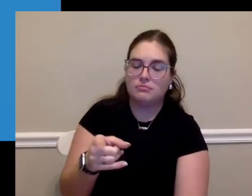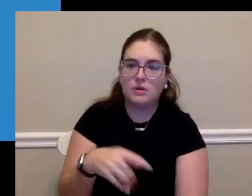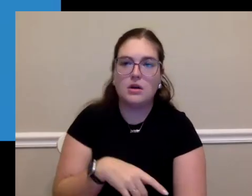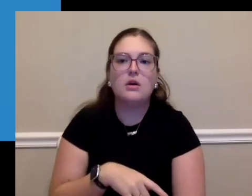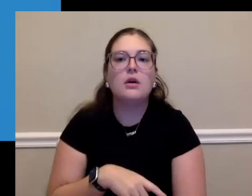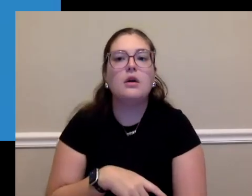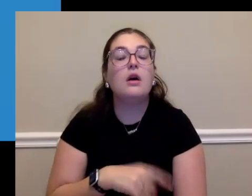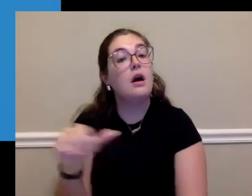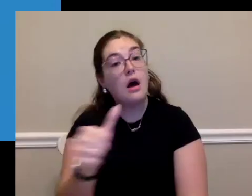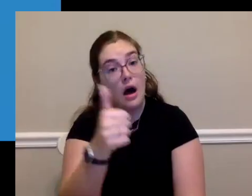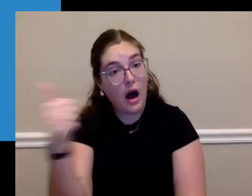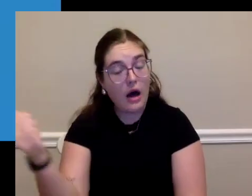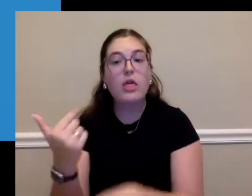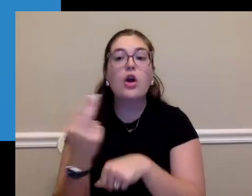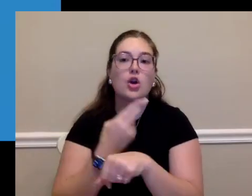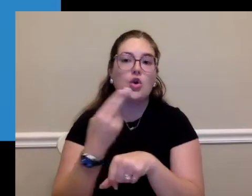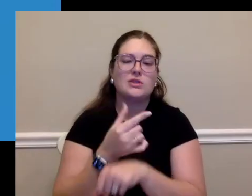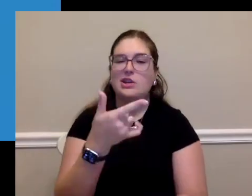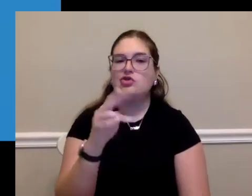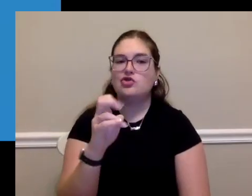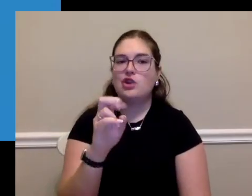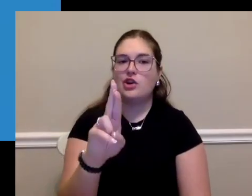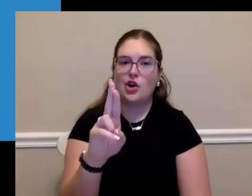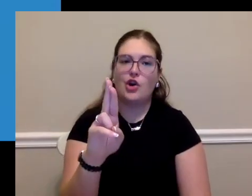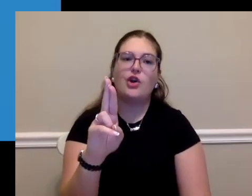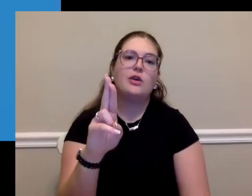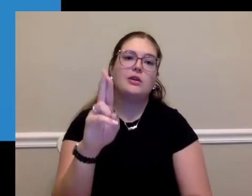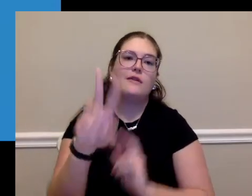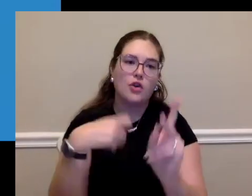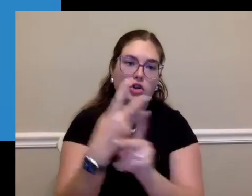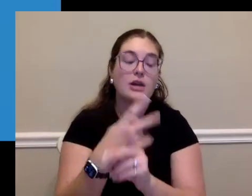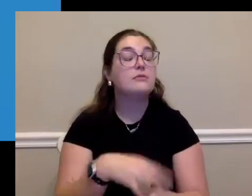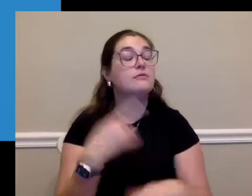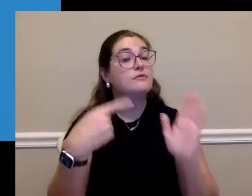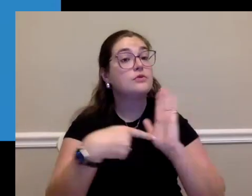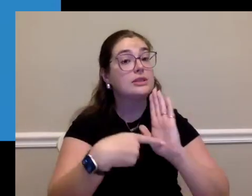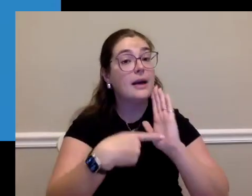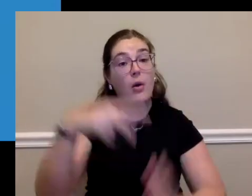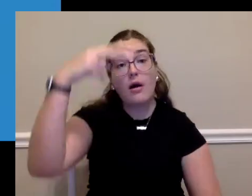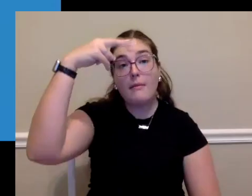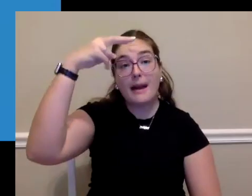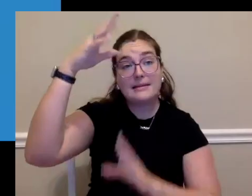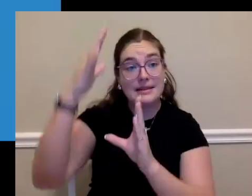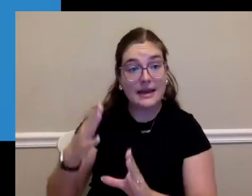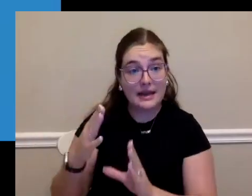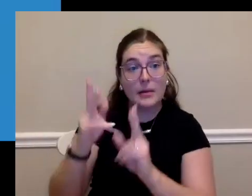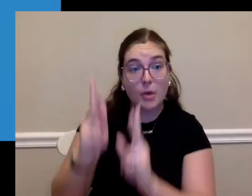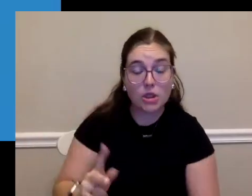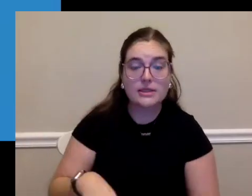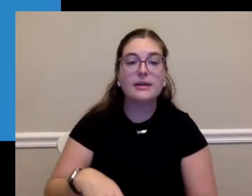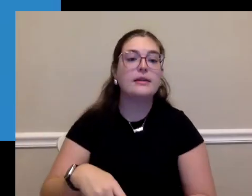that use a gendered version. For example, Mexicano or Mexicana, but